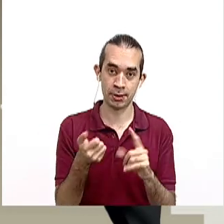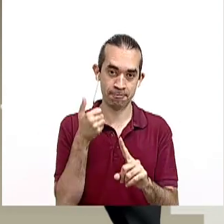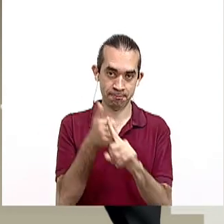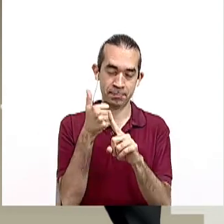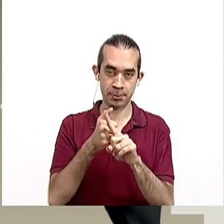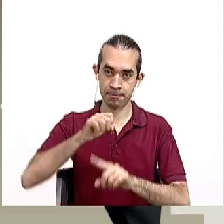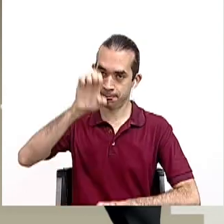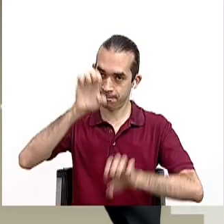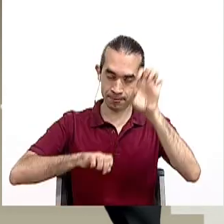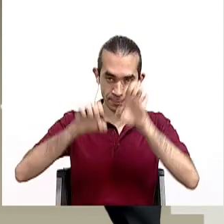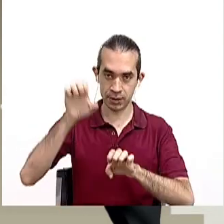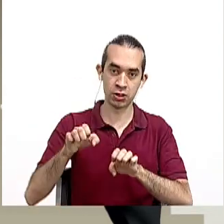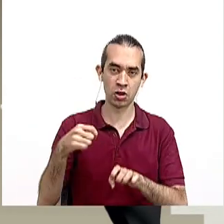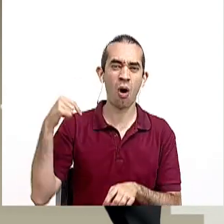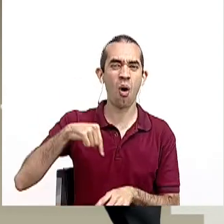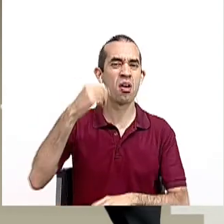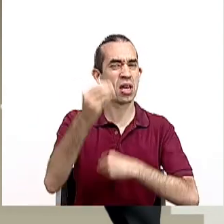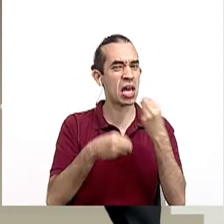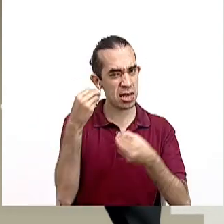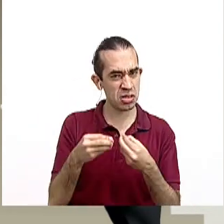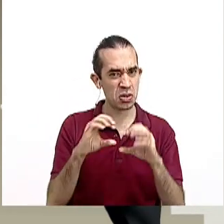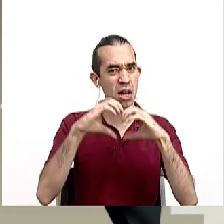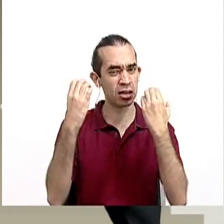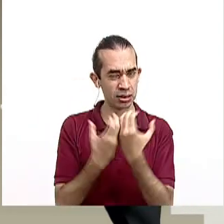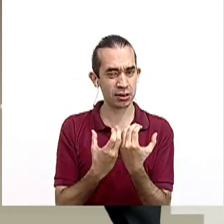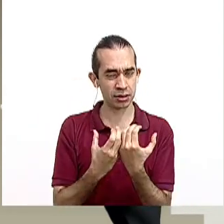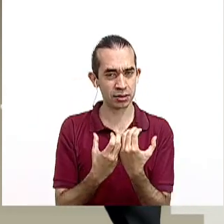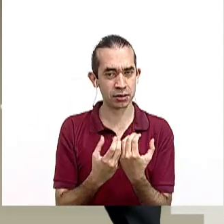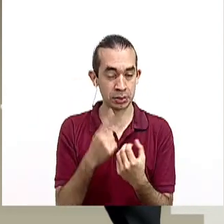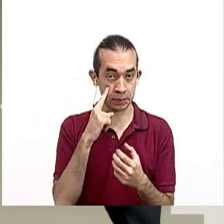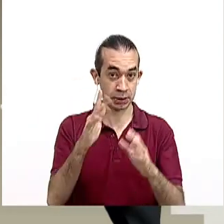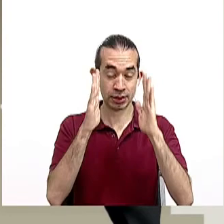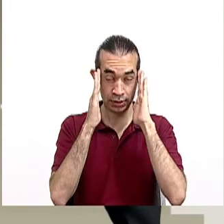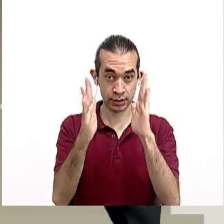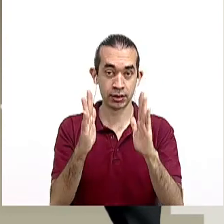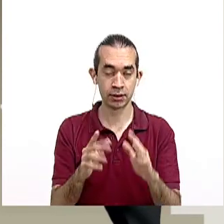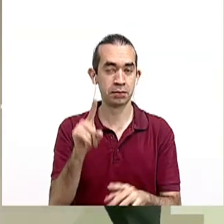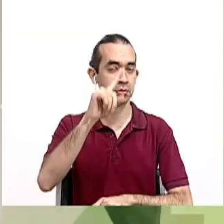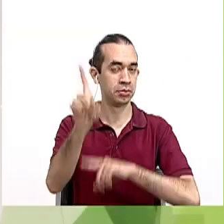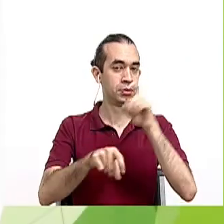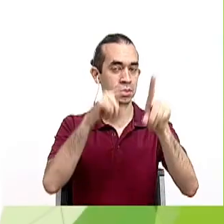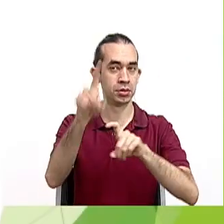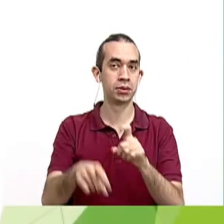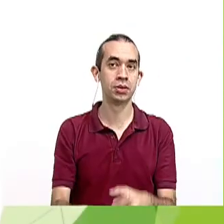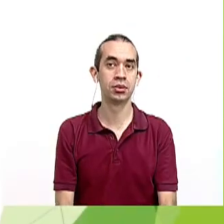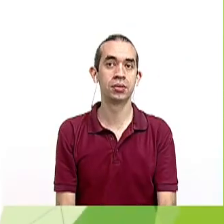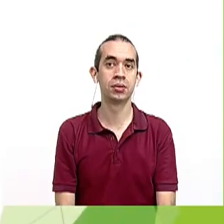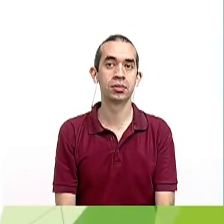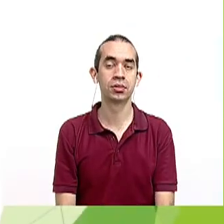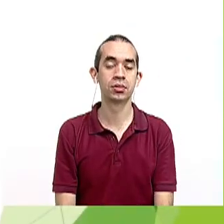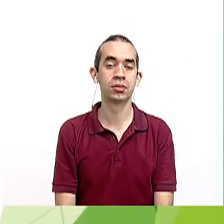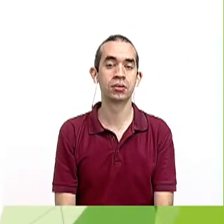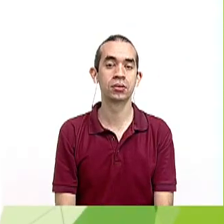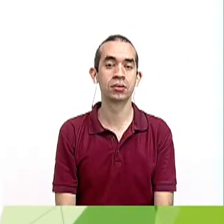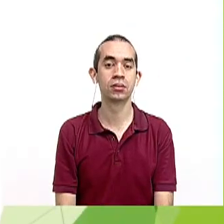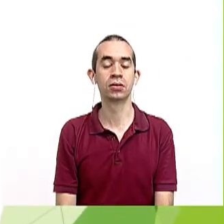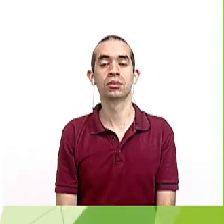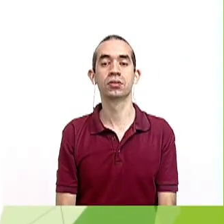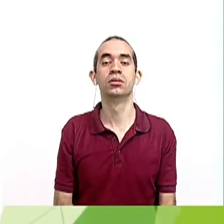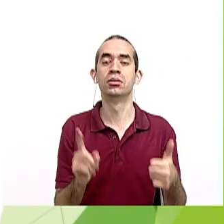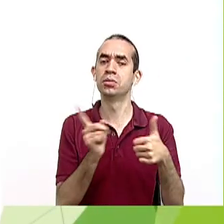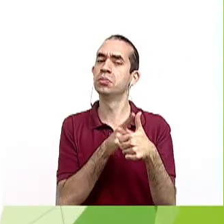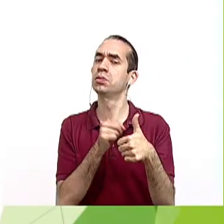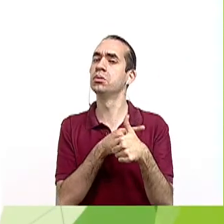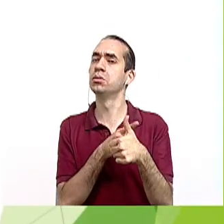self-assess what we did during today's lesson. Okay, let's pay attention to the questions. Okay, did